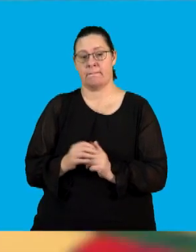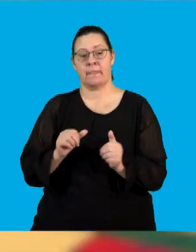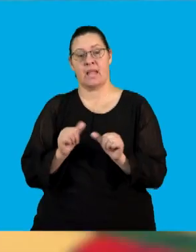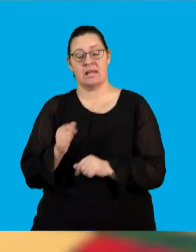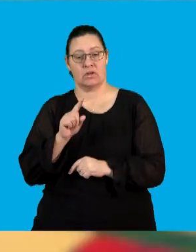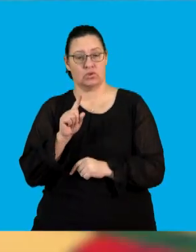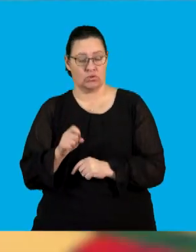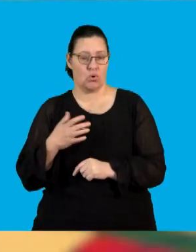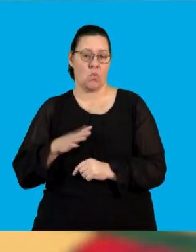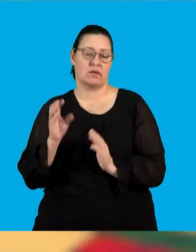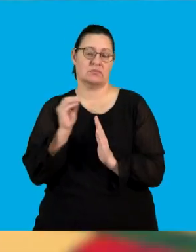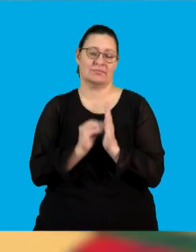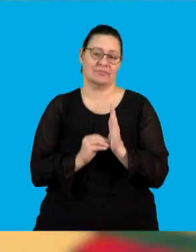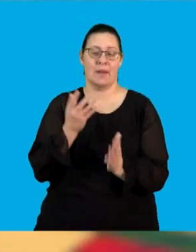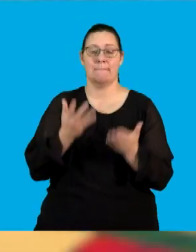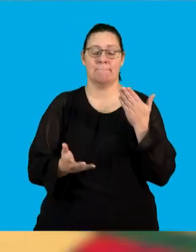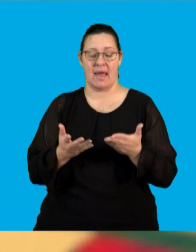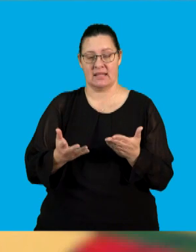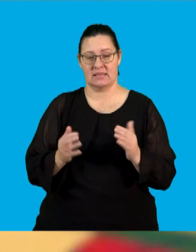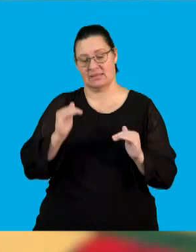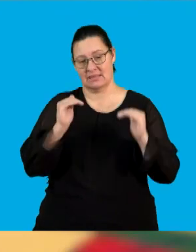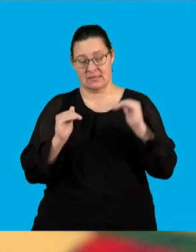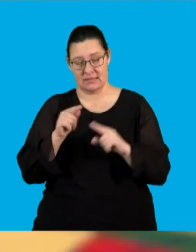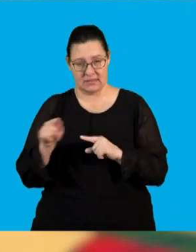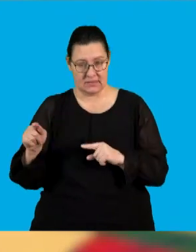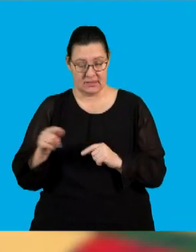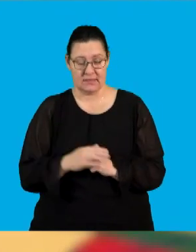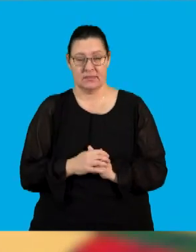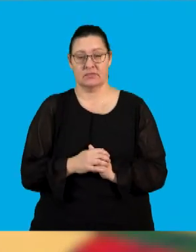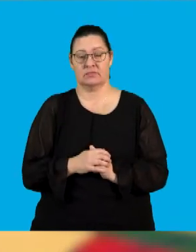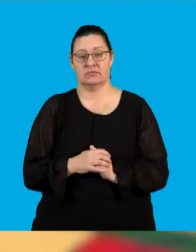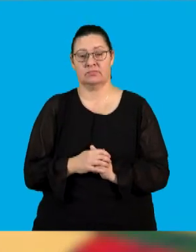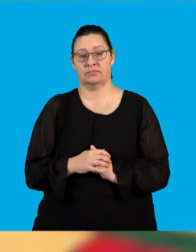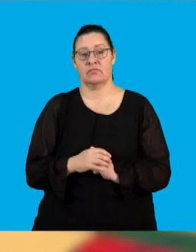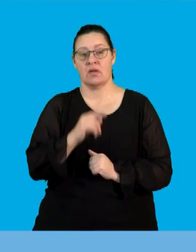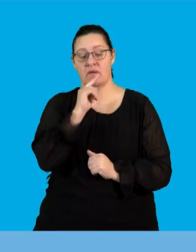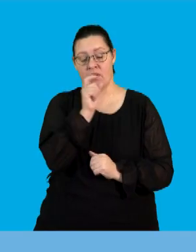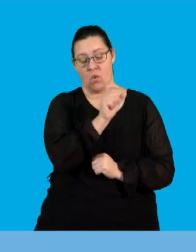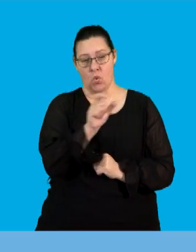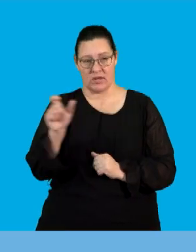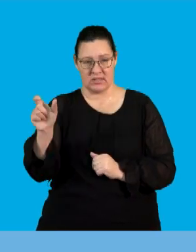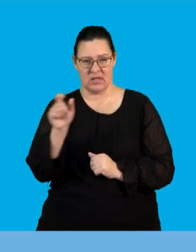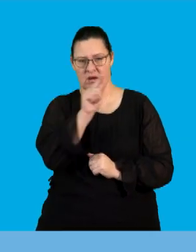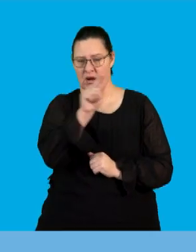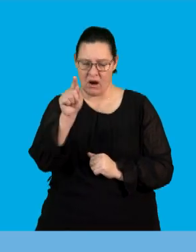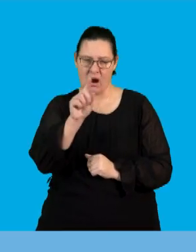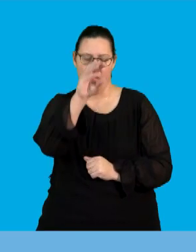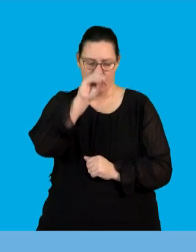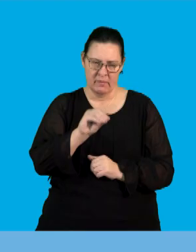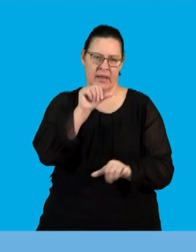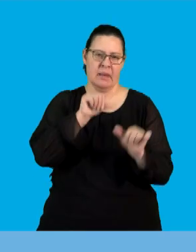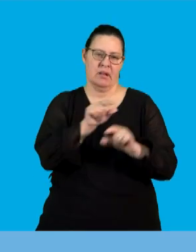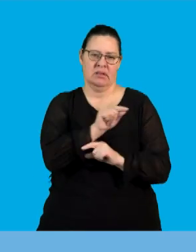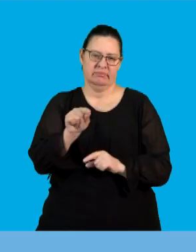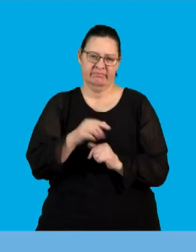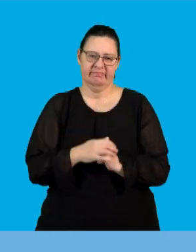So our next question wants us to write down a balanced equation, a balanced chemical equation. So we need to write down a weighed equation and a balanced equation for